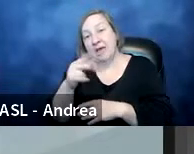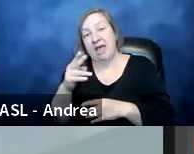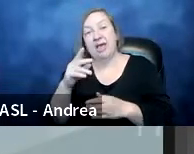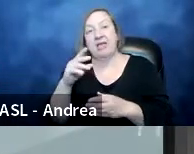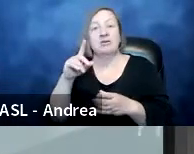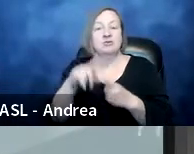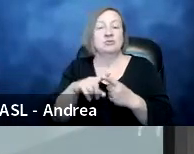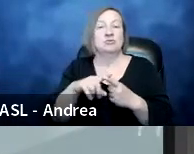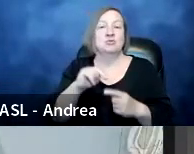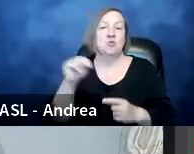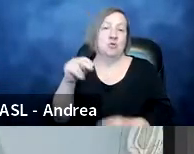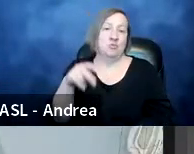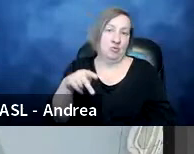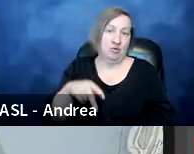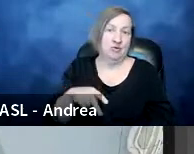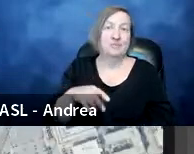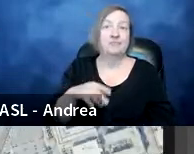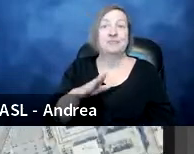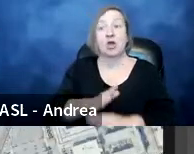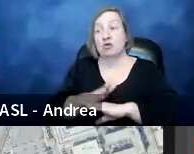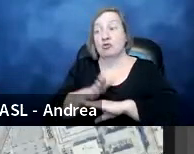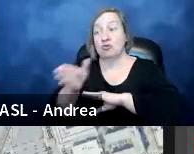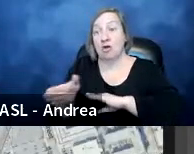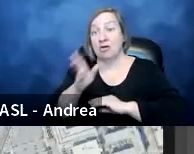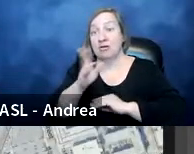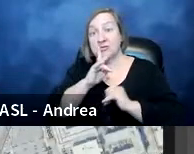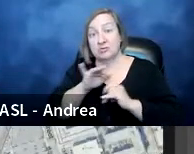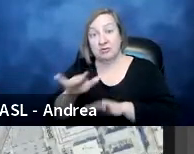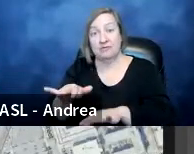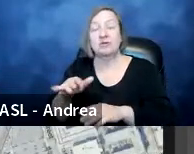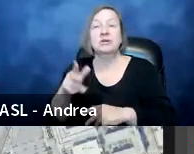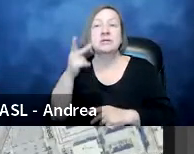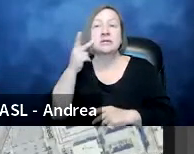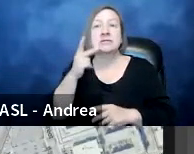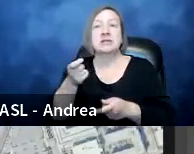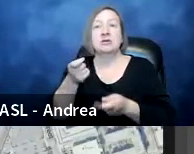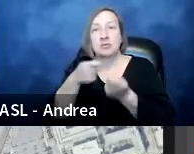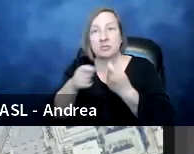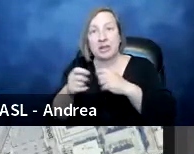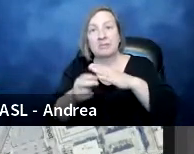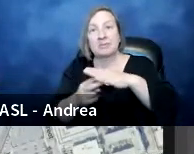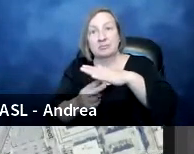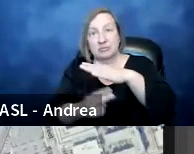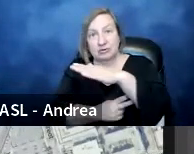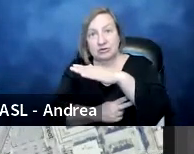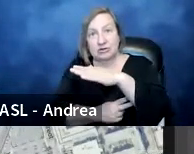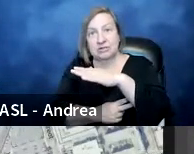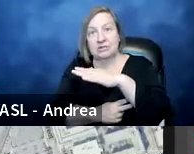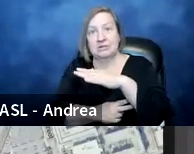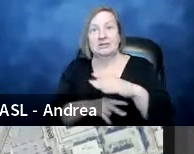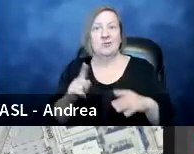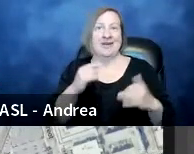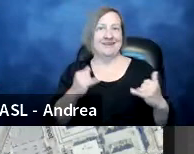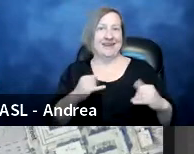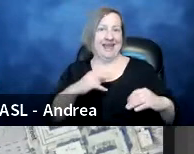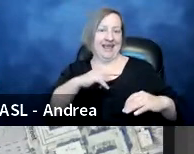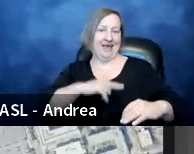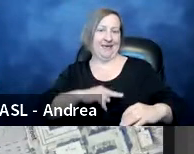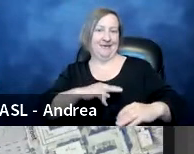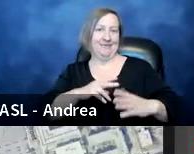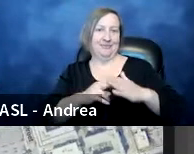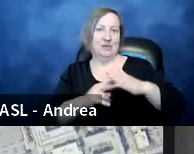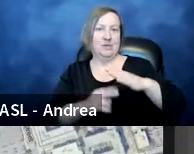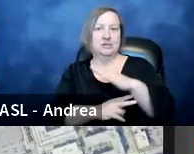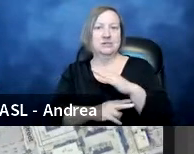As you go across into the river, you have the replacement bridges shown downstream from the existing bridges. What's not easily reflected here is that the